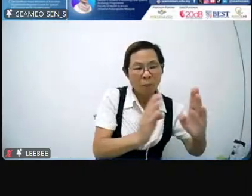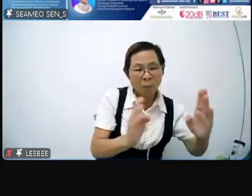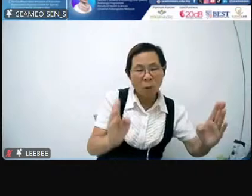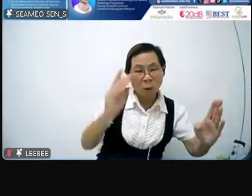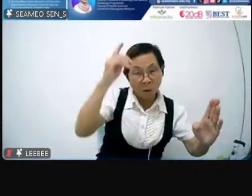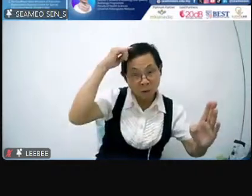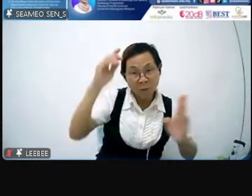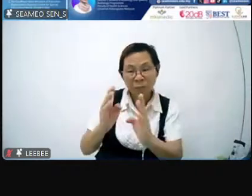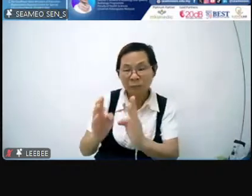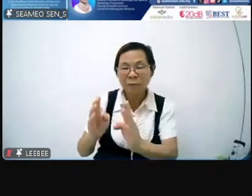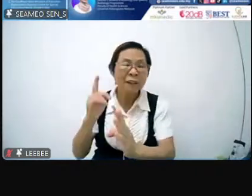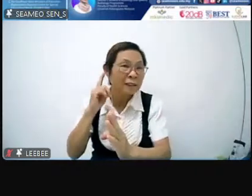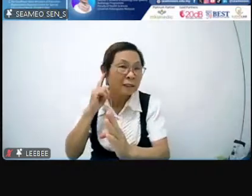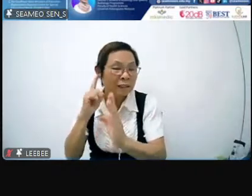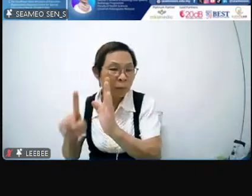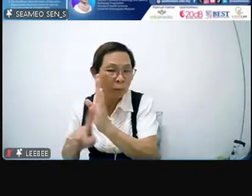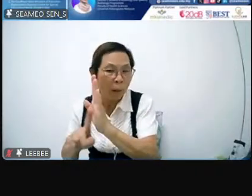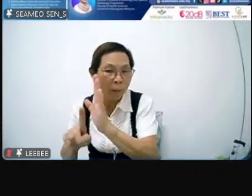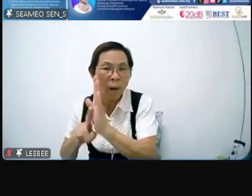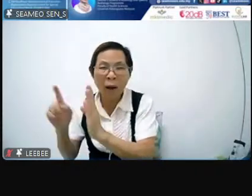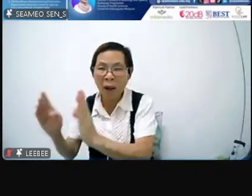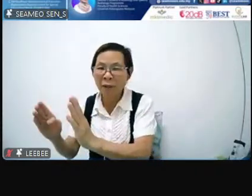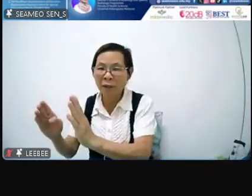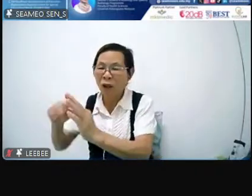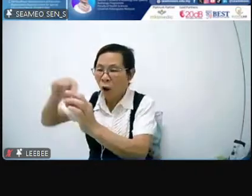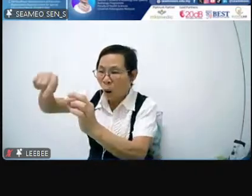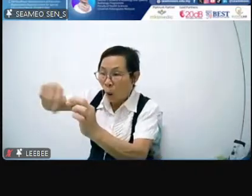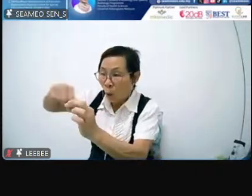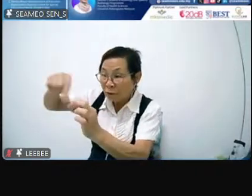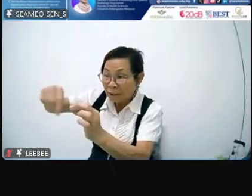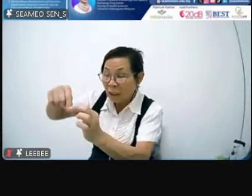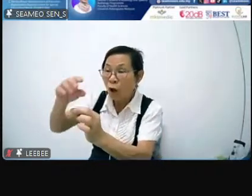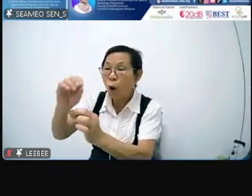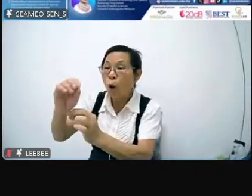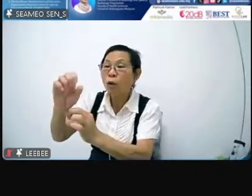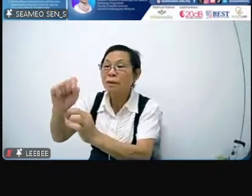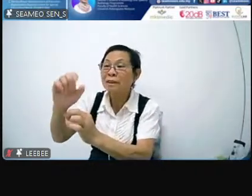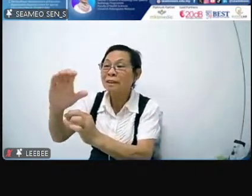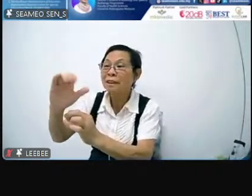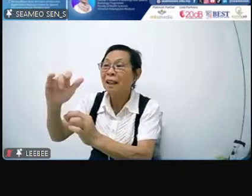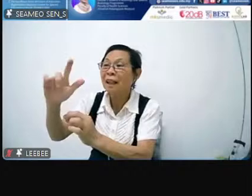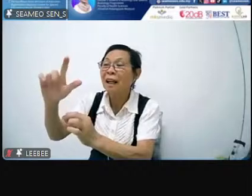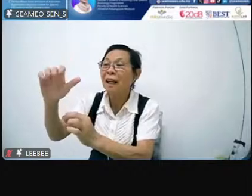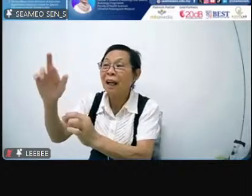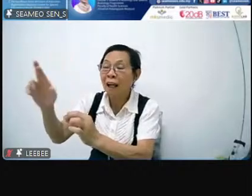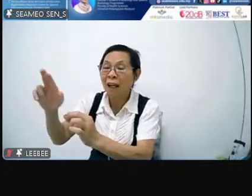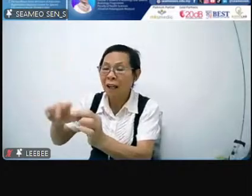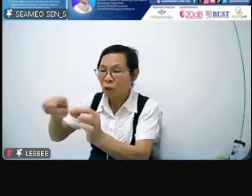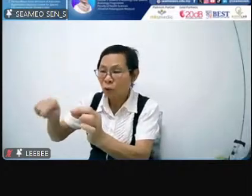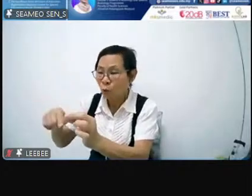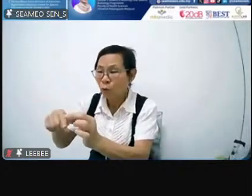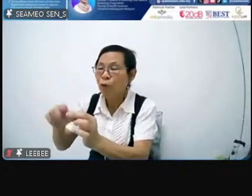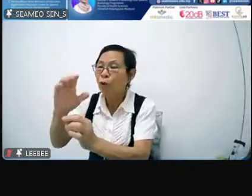to the eardrum, the ossicles, and then go into the inner ear, the cochlea.